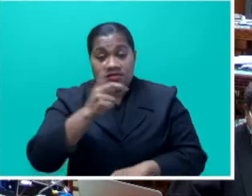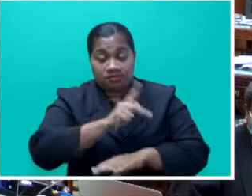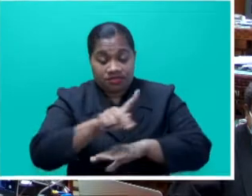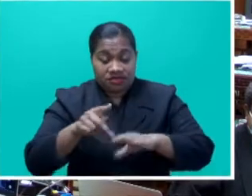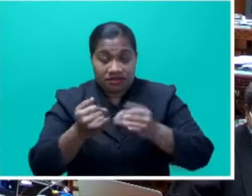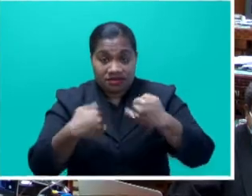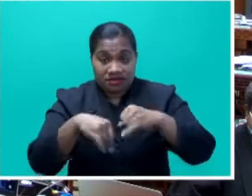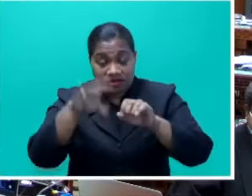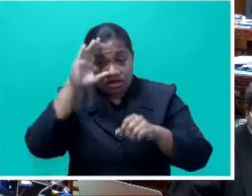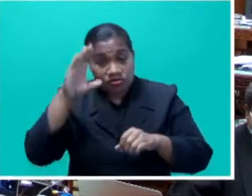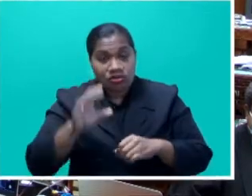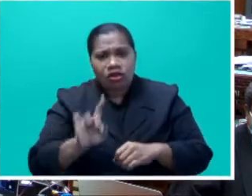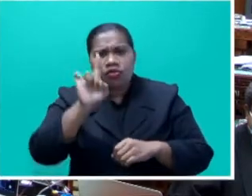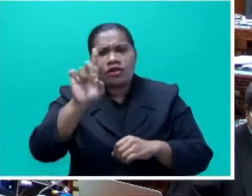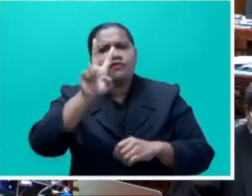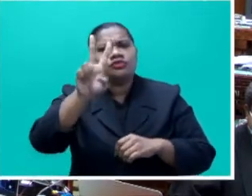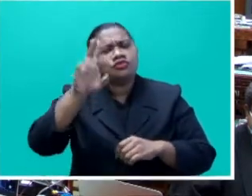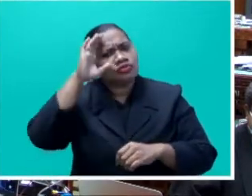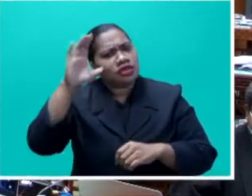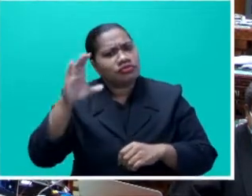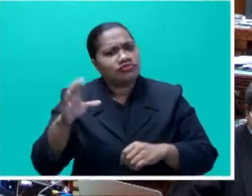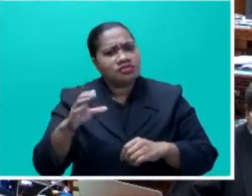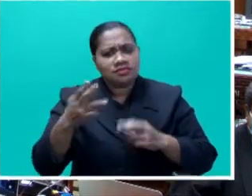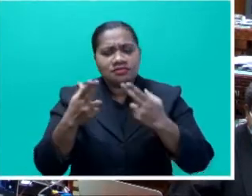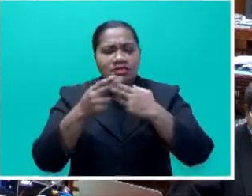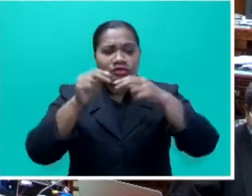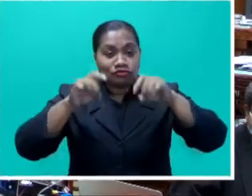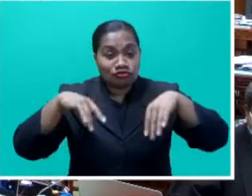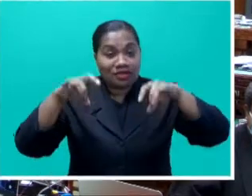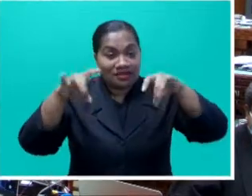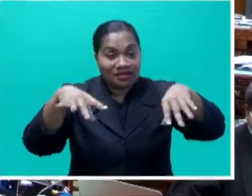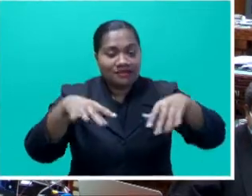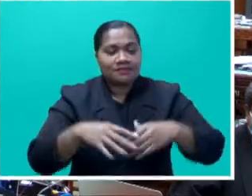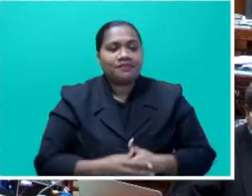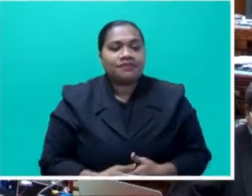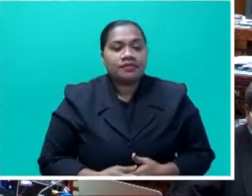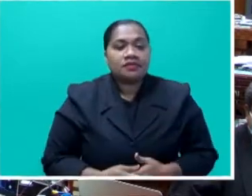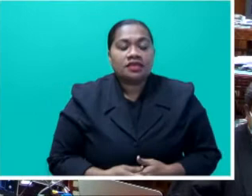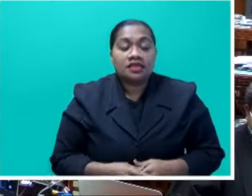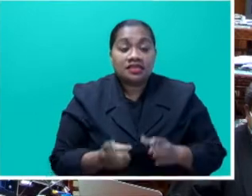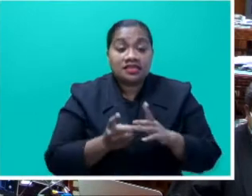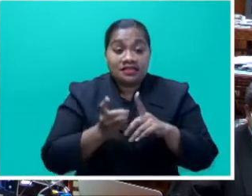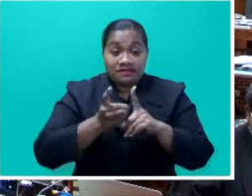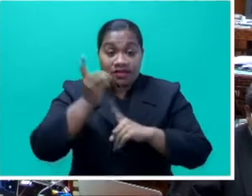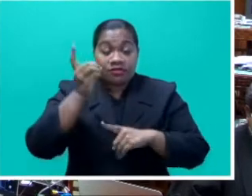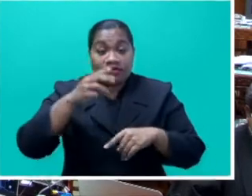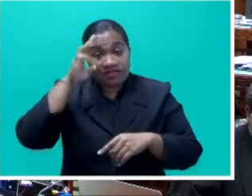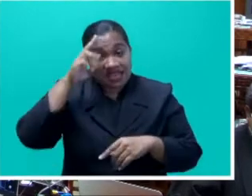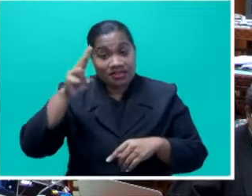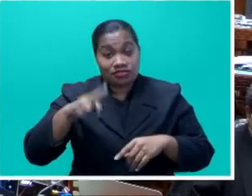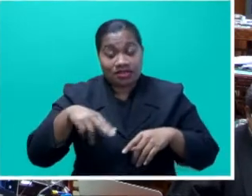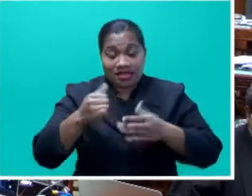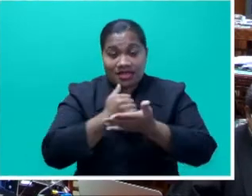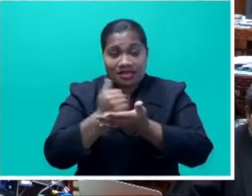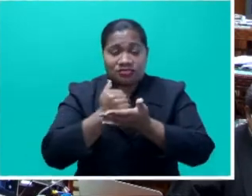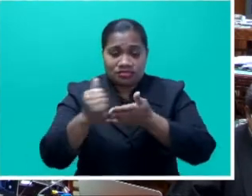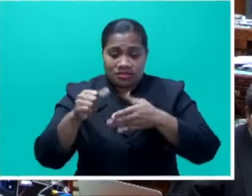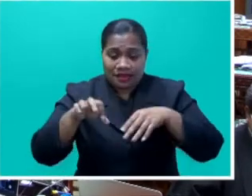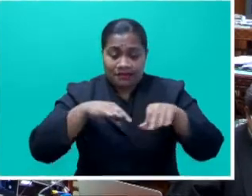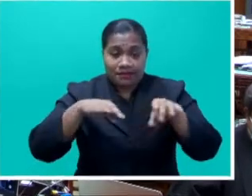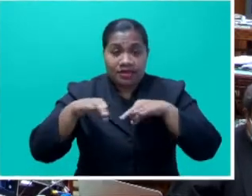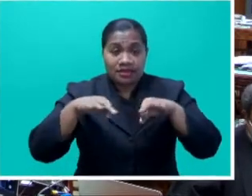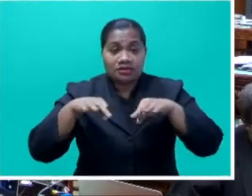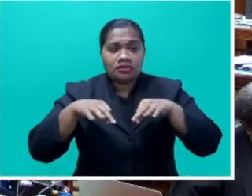two countries globally, along with Australia. The development of the National Action Plan to prevent violence against women and girls